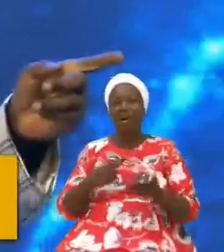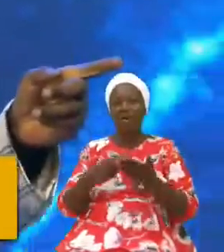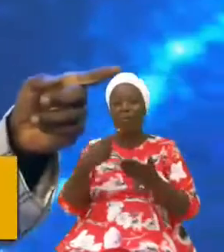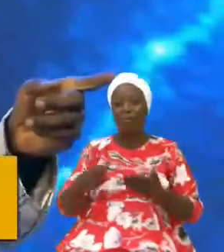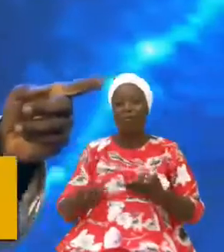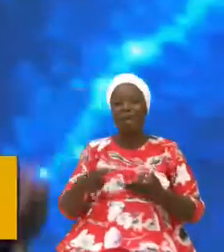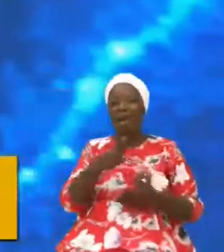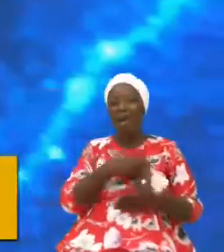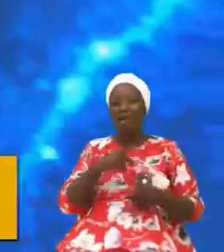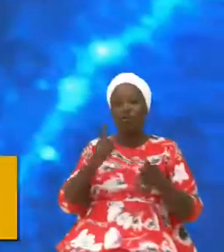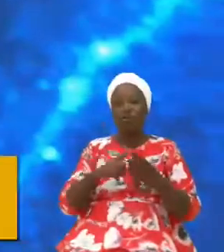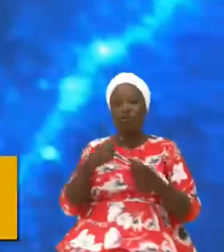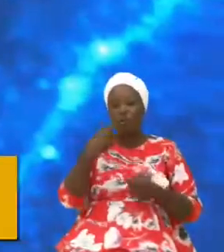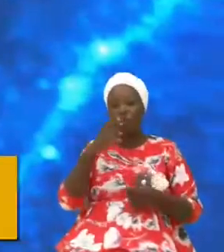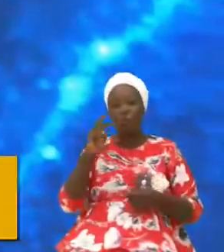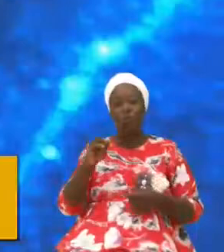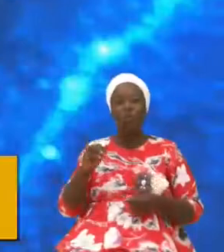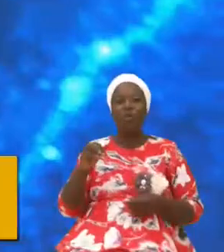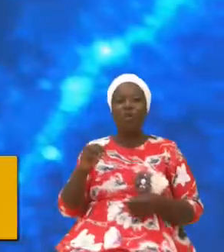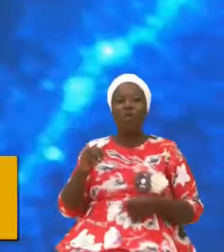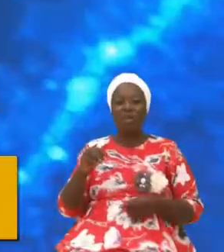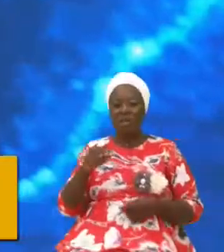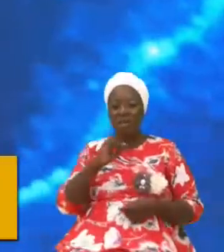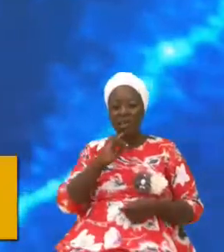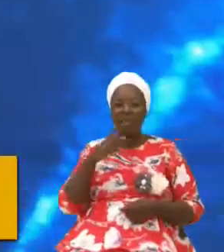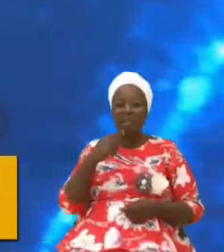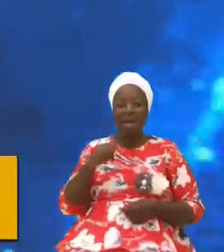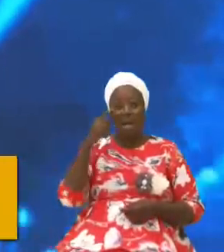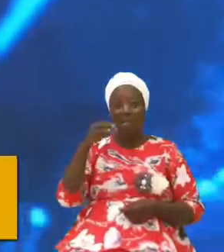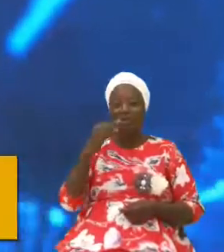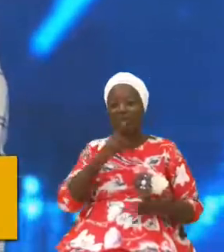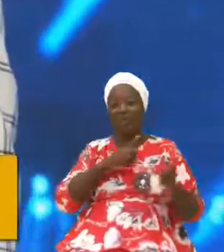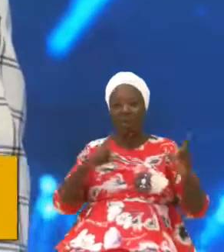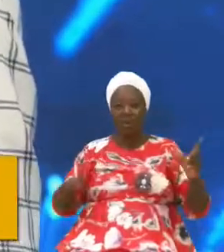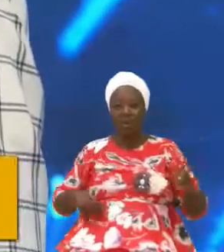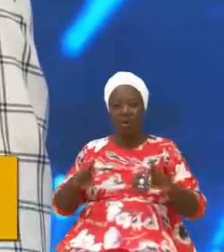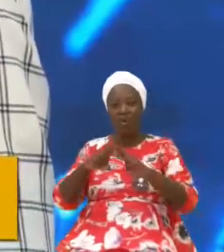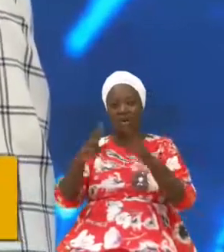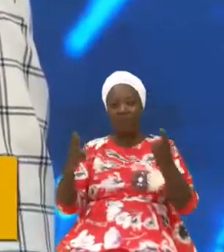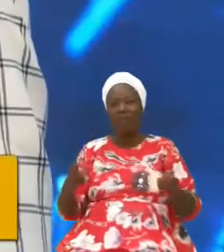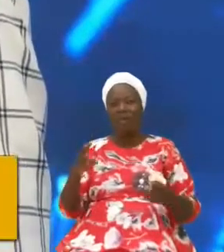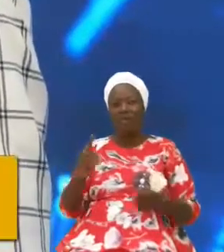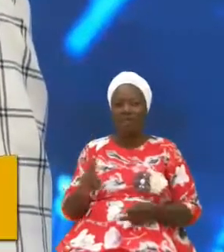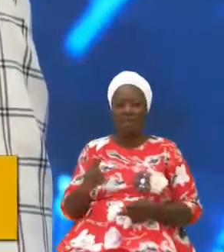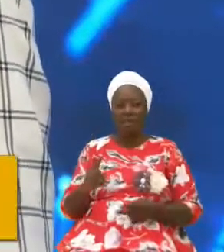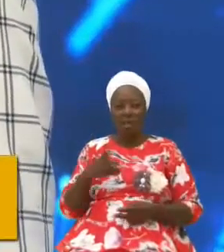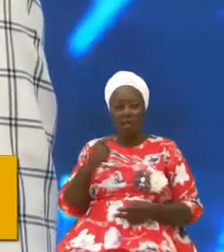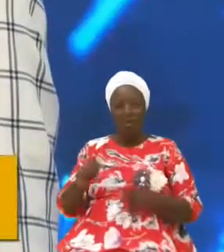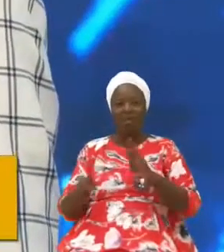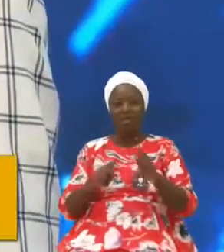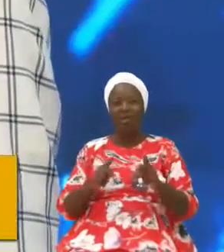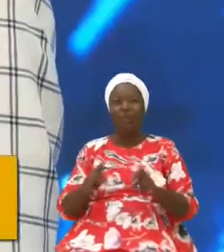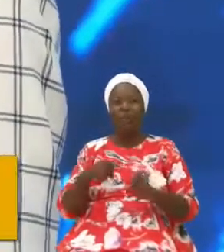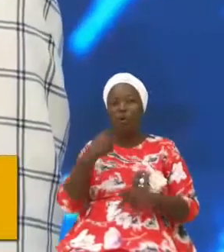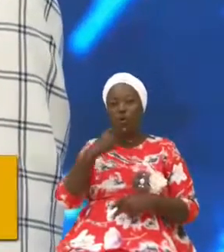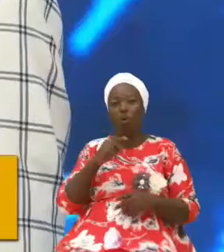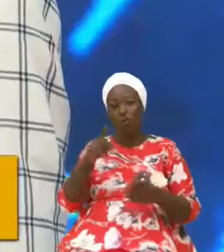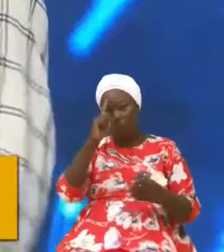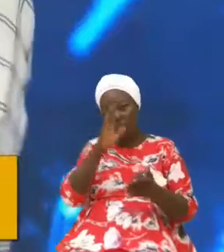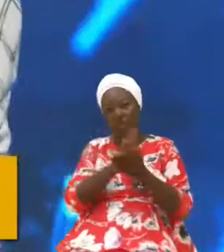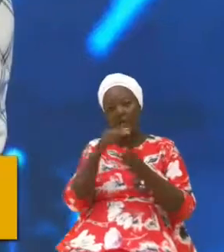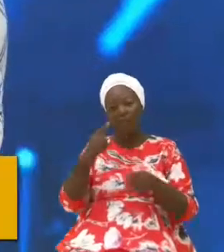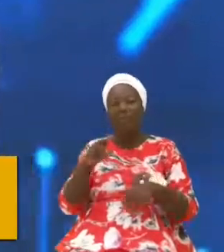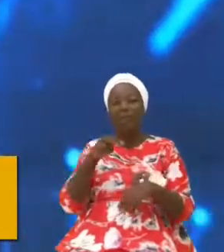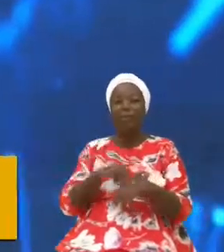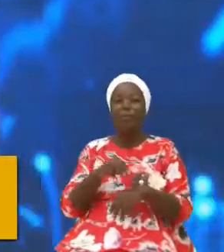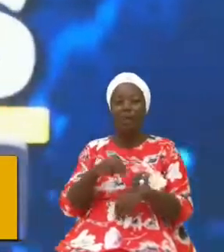Was believed our report? And to whom is the arm of the Lord revealed?